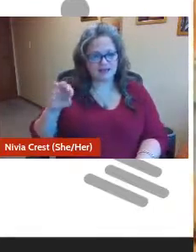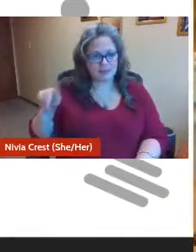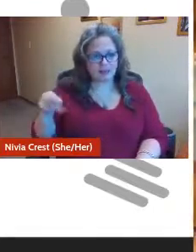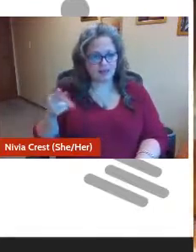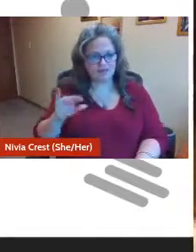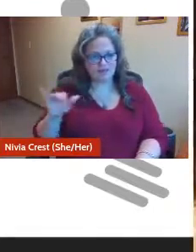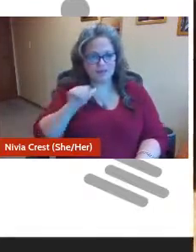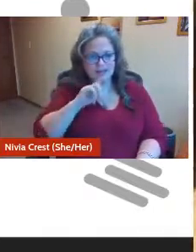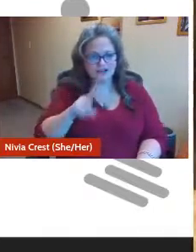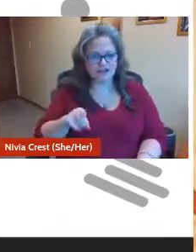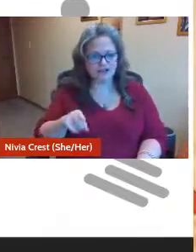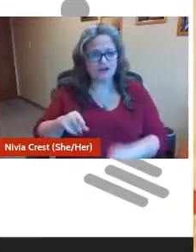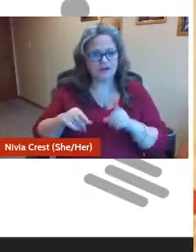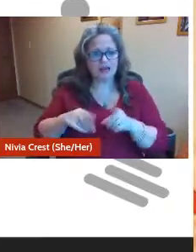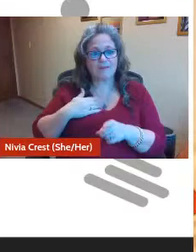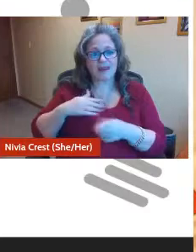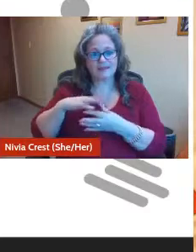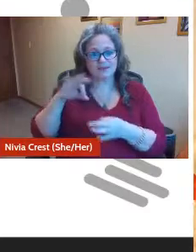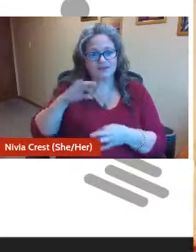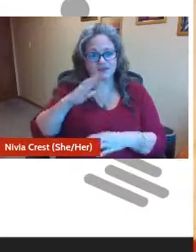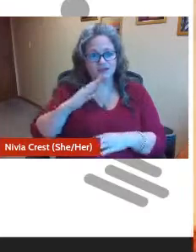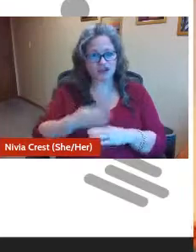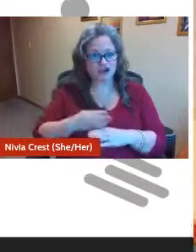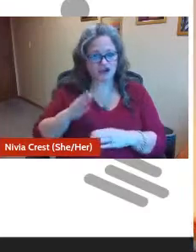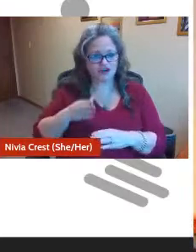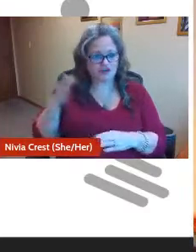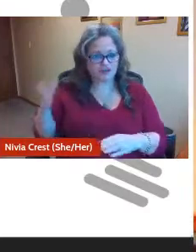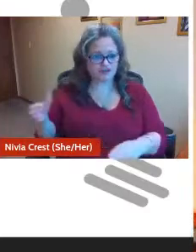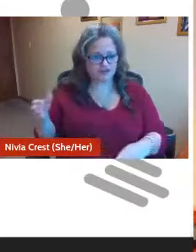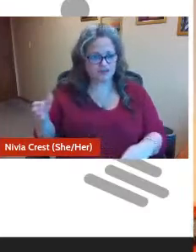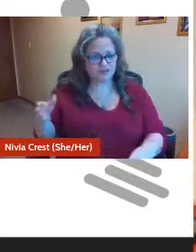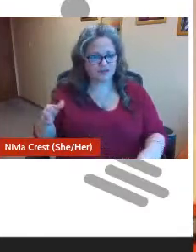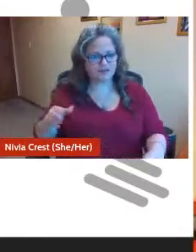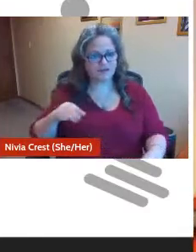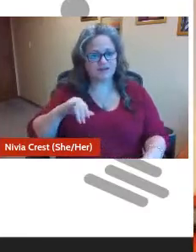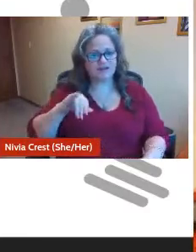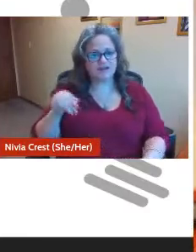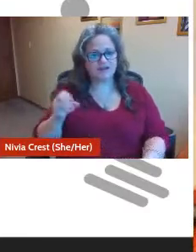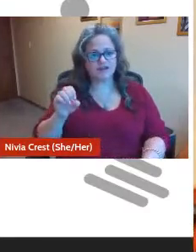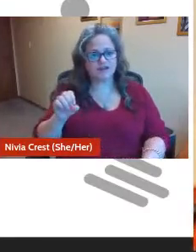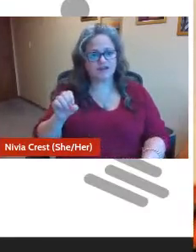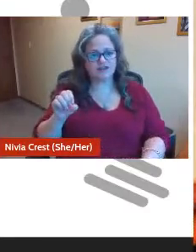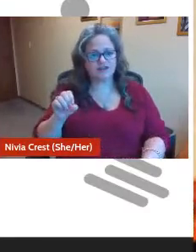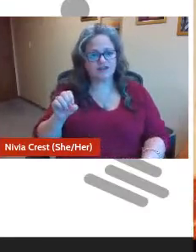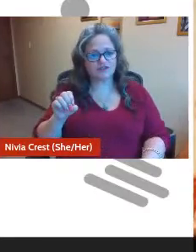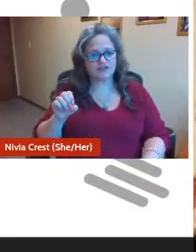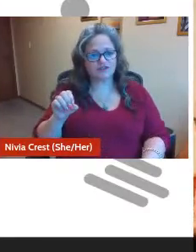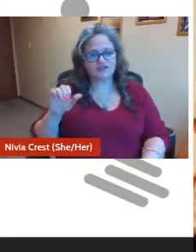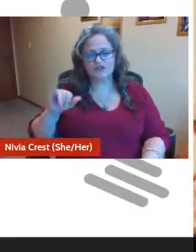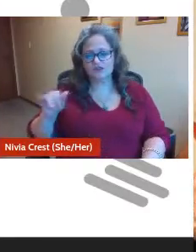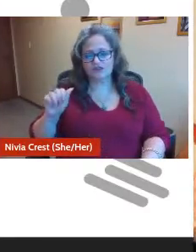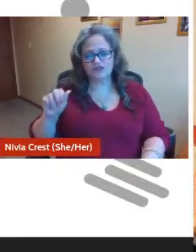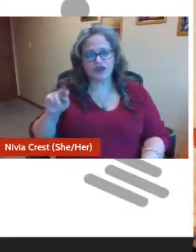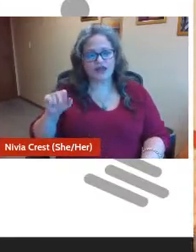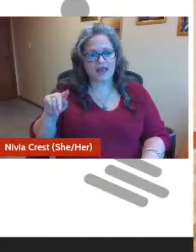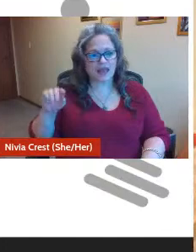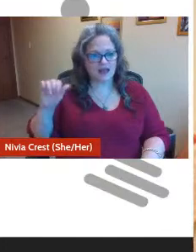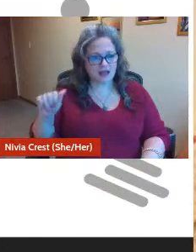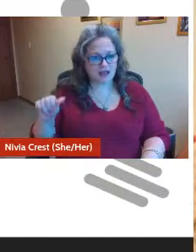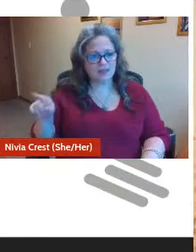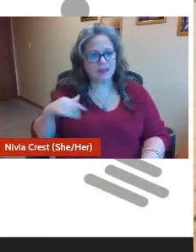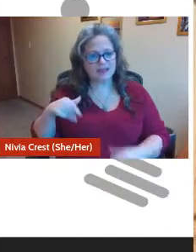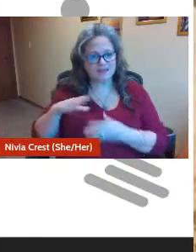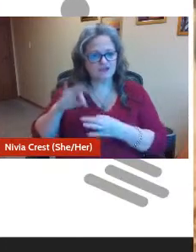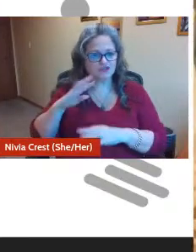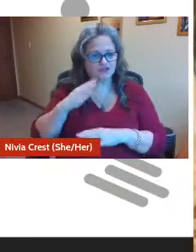further right is my spiritual daughter, which is Janetta. Janetta is my spirit. So I give back